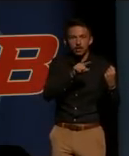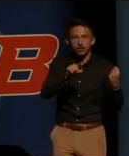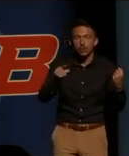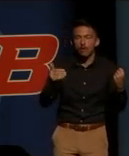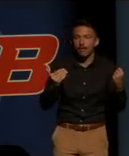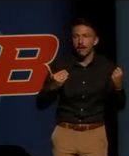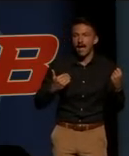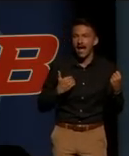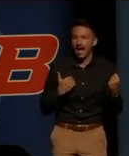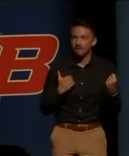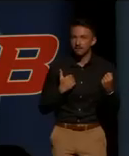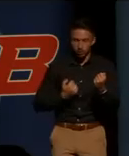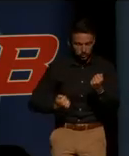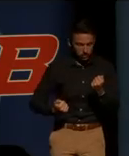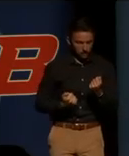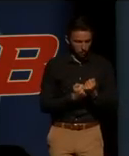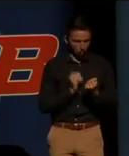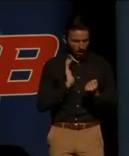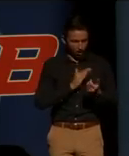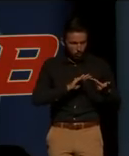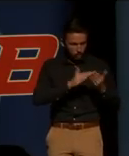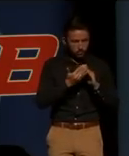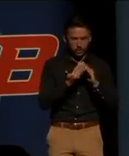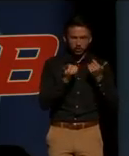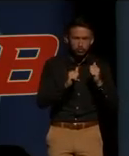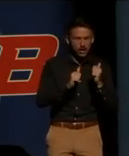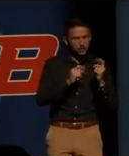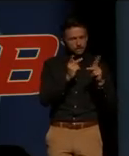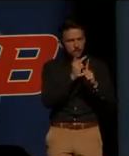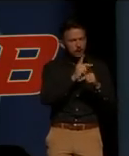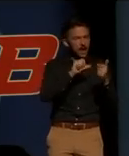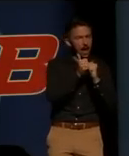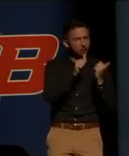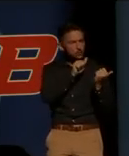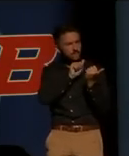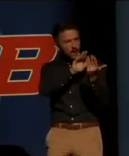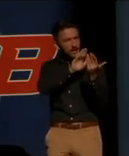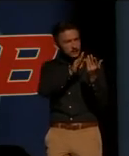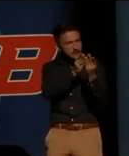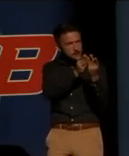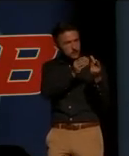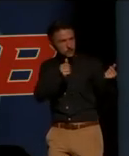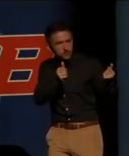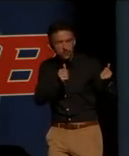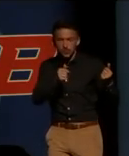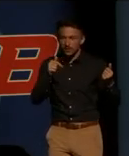our community to navigate these choppy and often treacherous